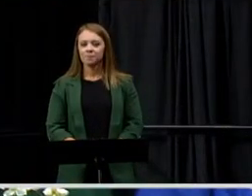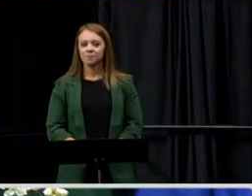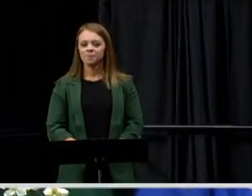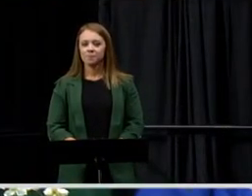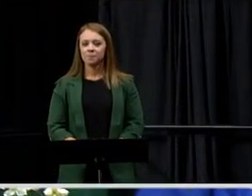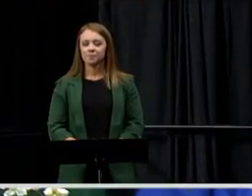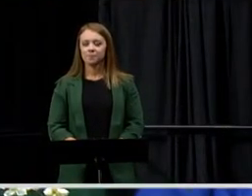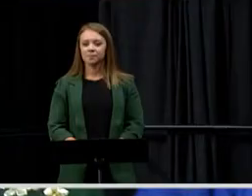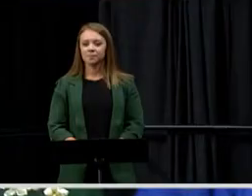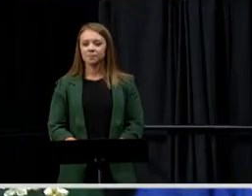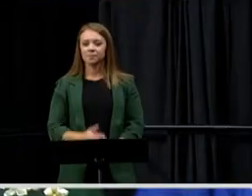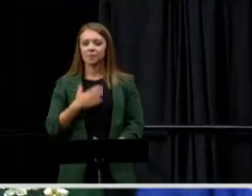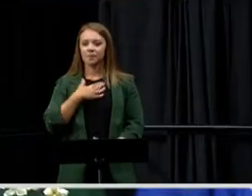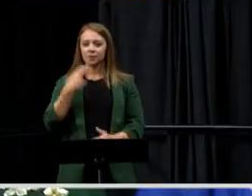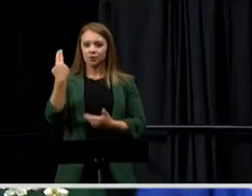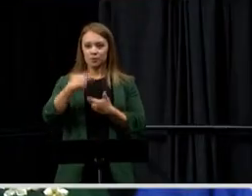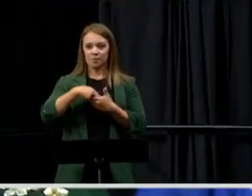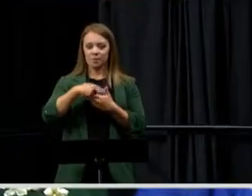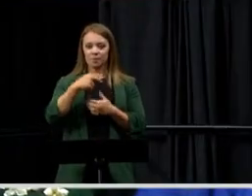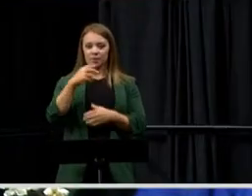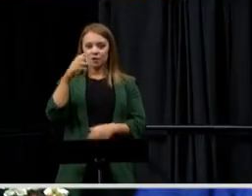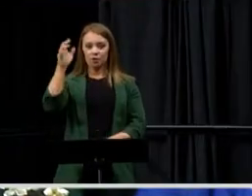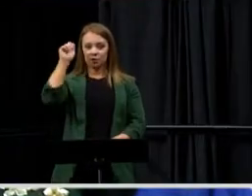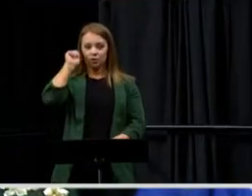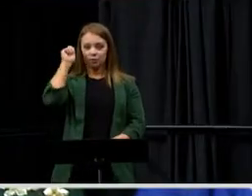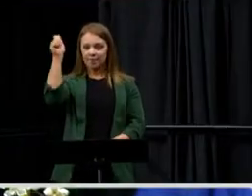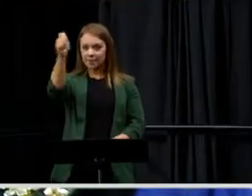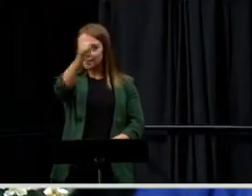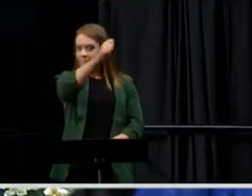Please join me in turning our tassels from right to